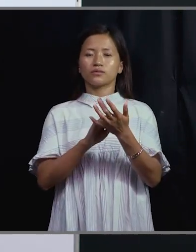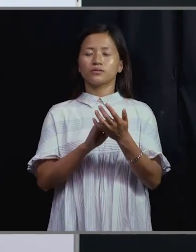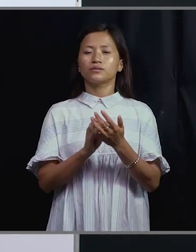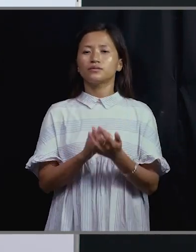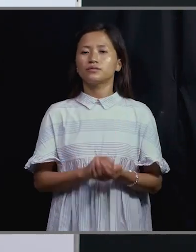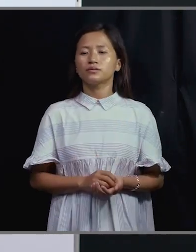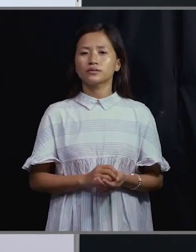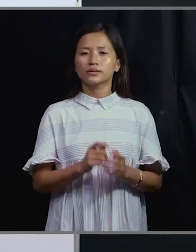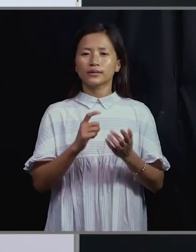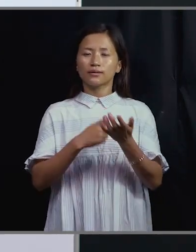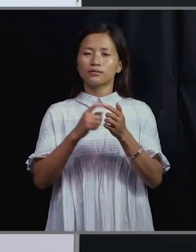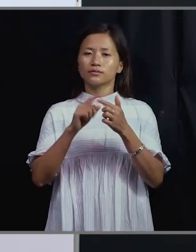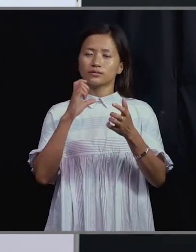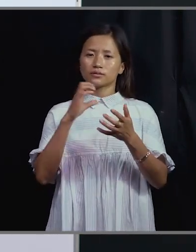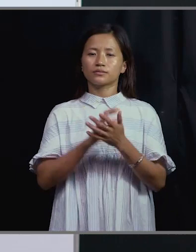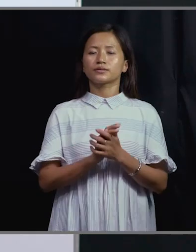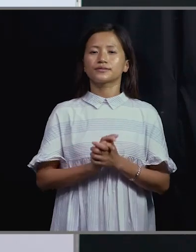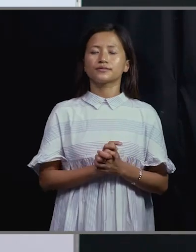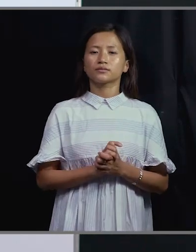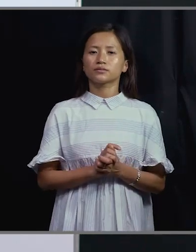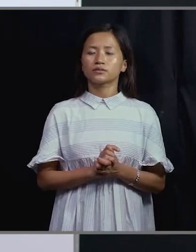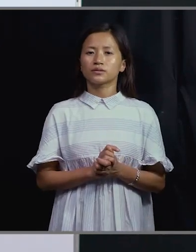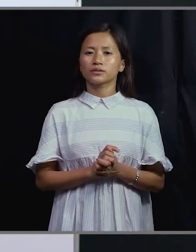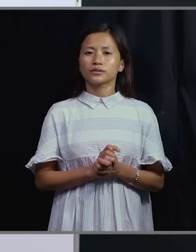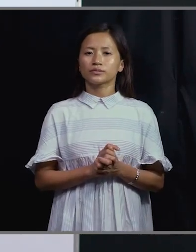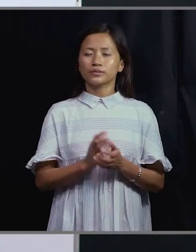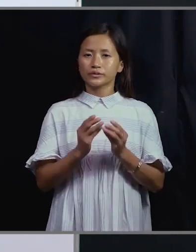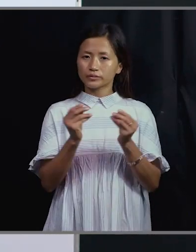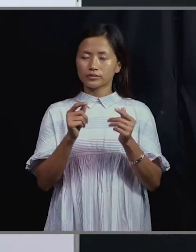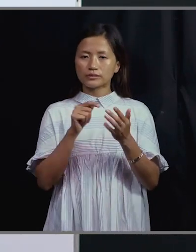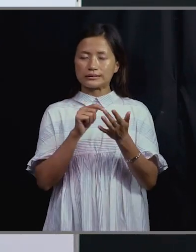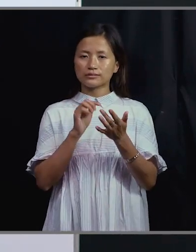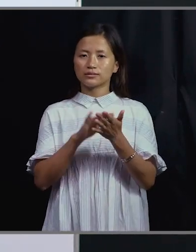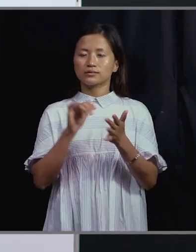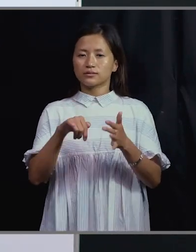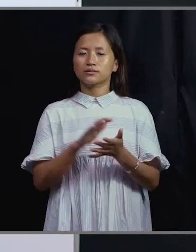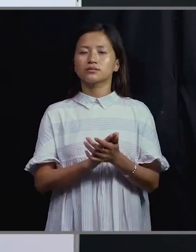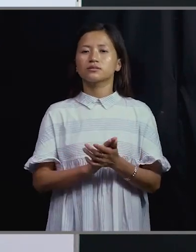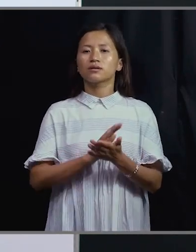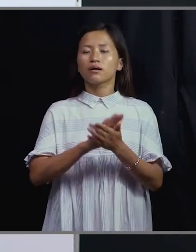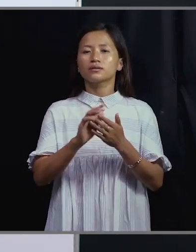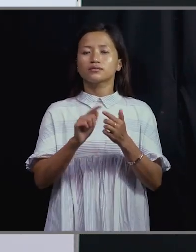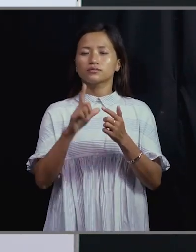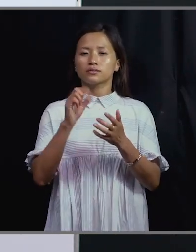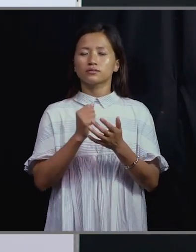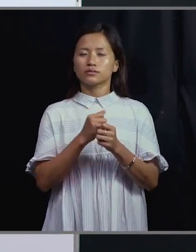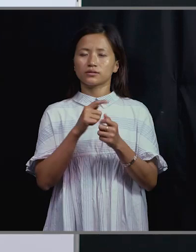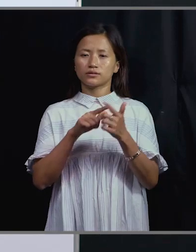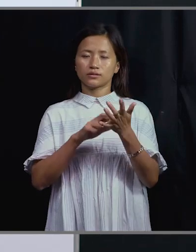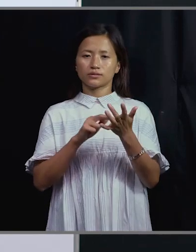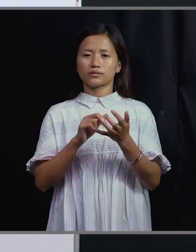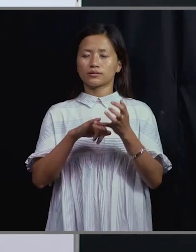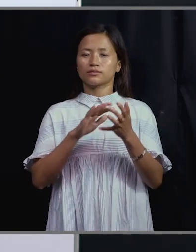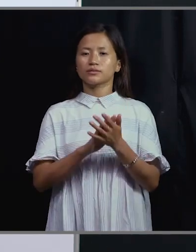In halogenation reactions, we treat these haloarenes with halogens in the presence